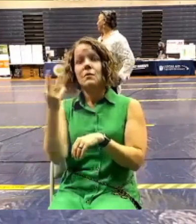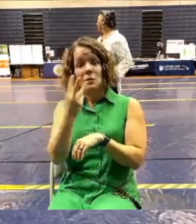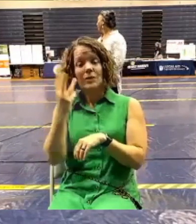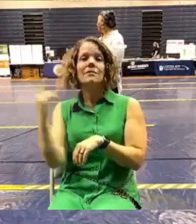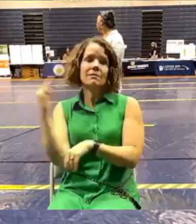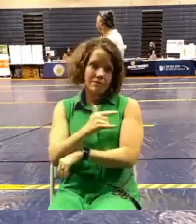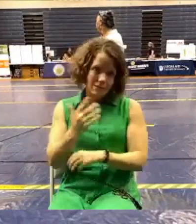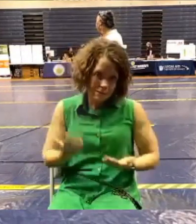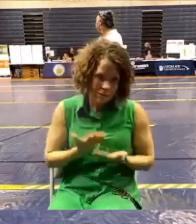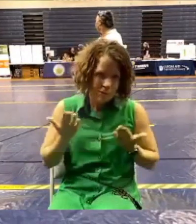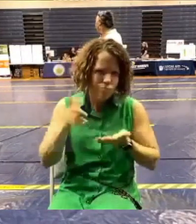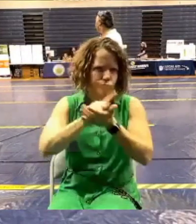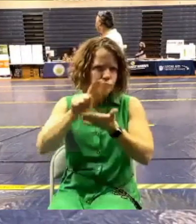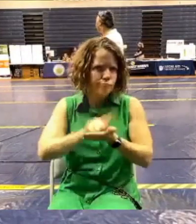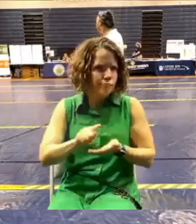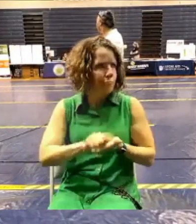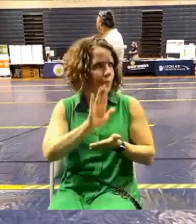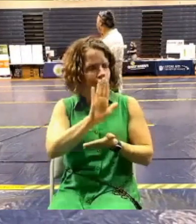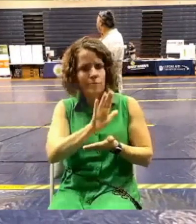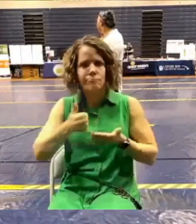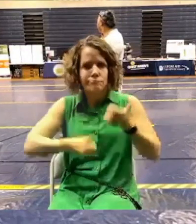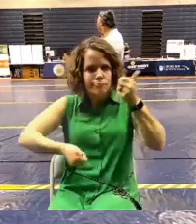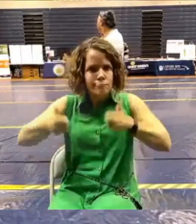for Department of Health. Really appreciate it.